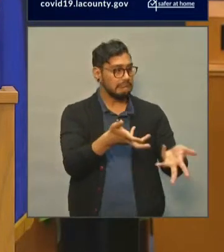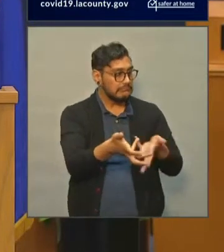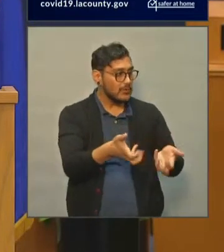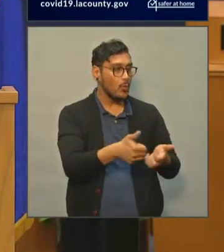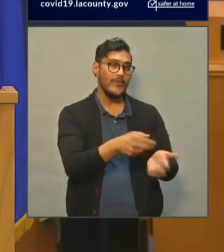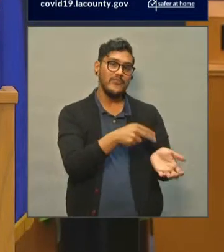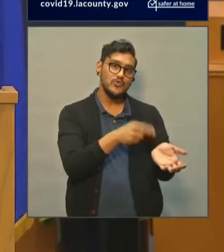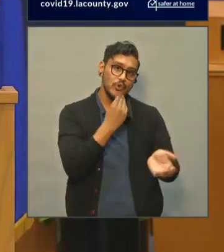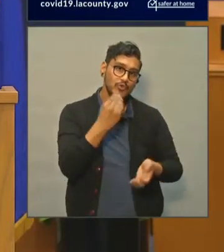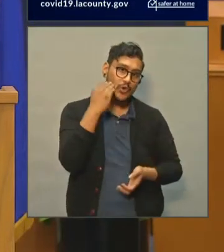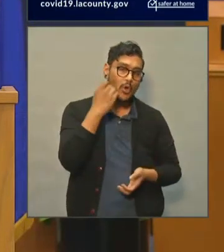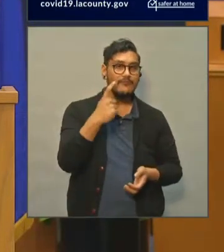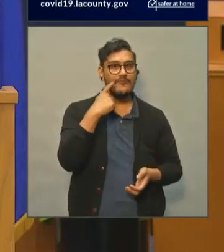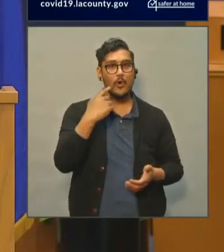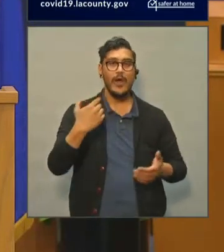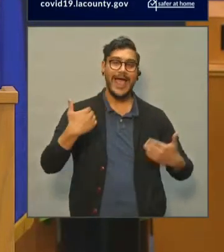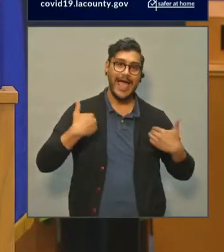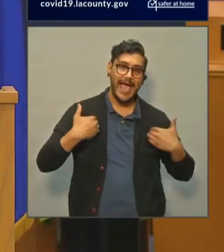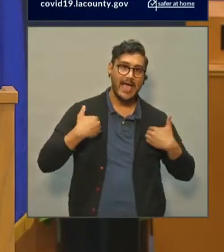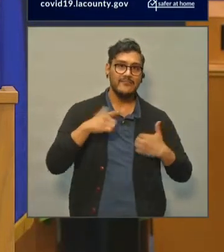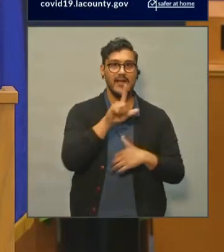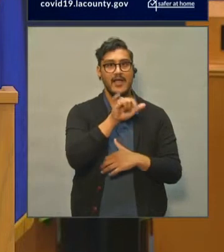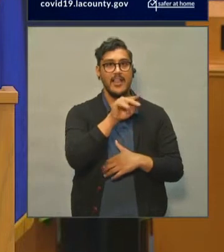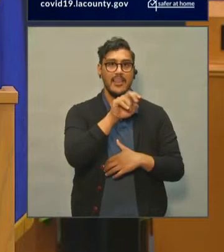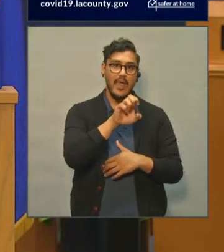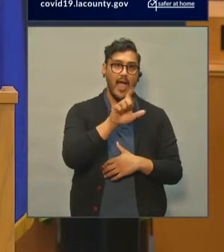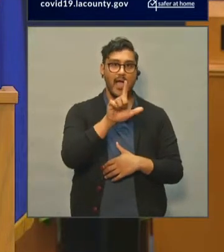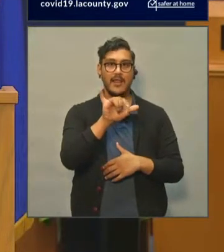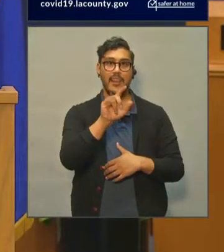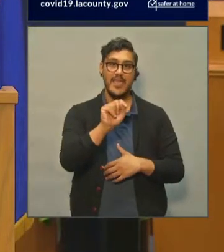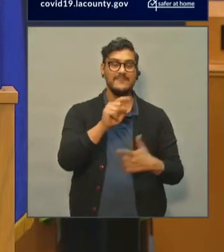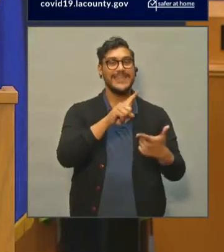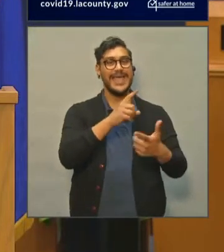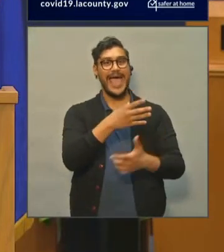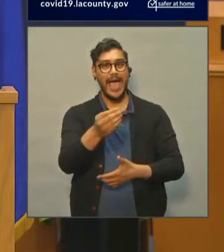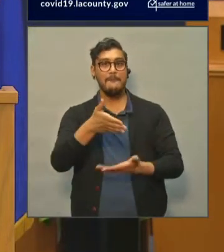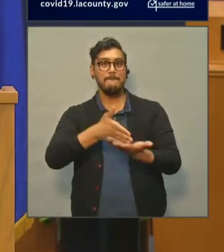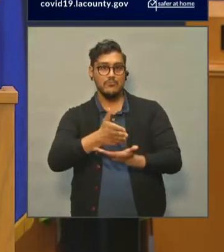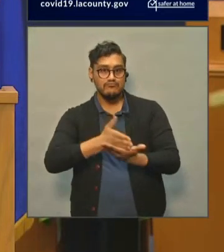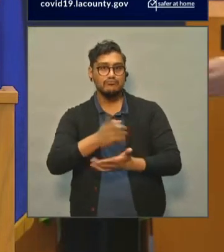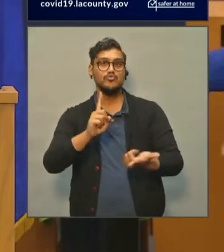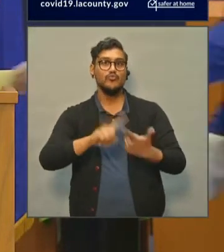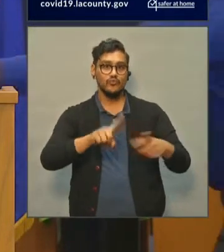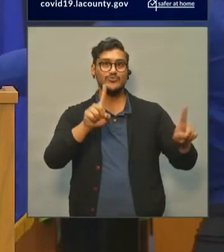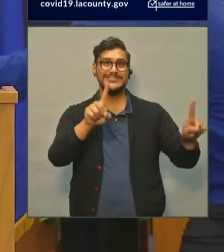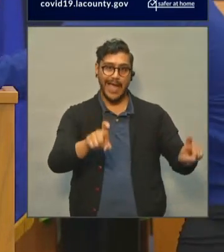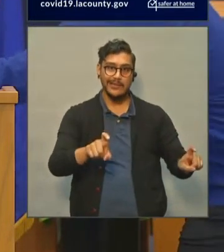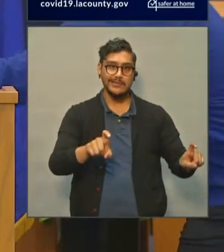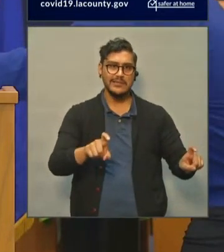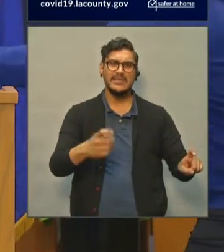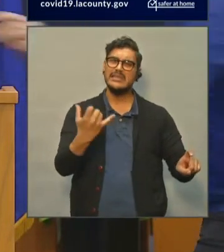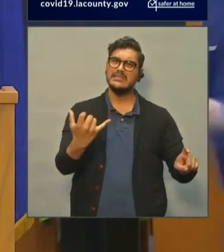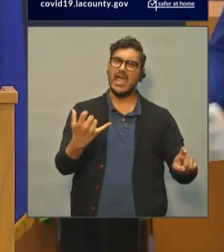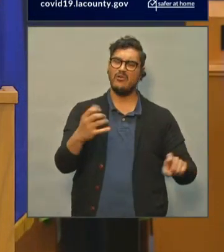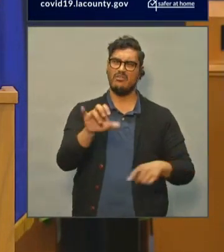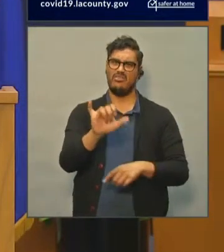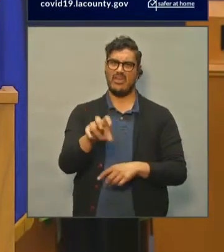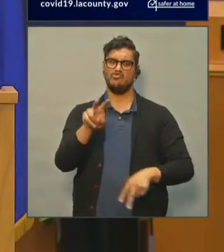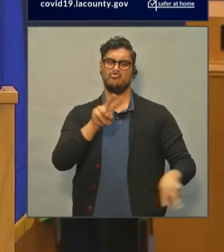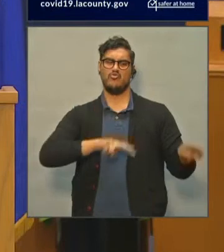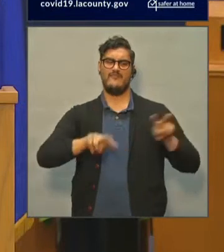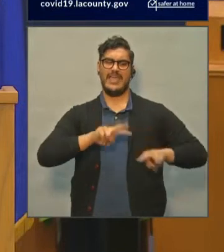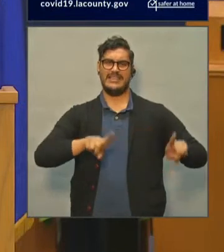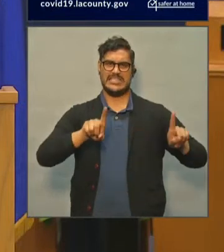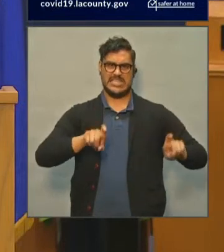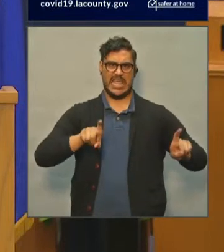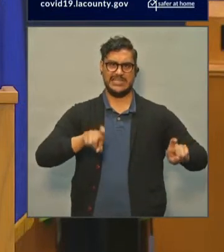sure we have what we call line lists and permission to do the testing. And in terms of the surveillance testing, in